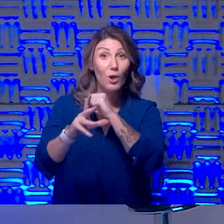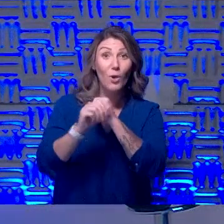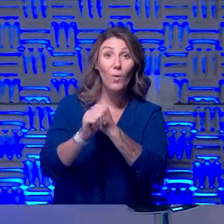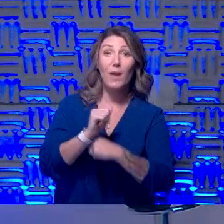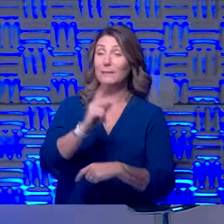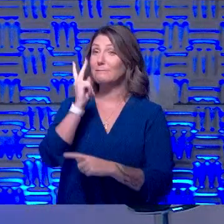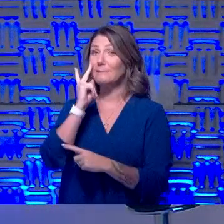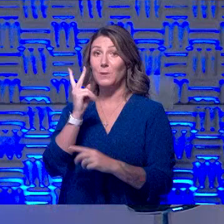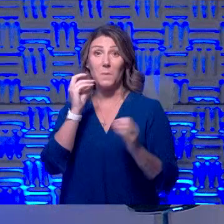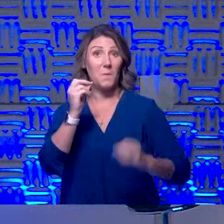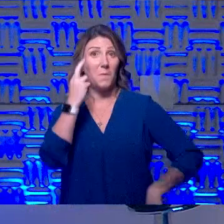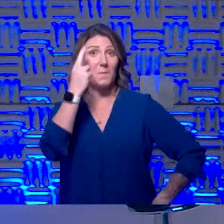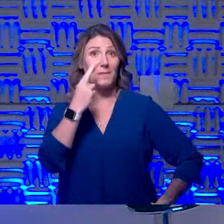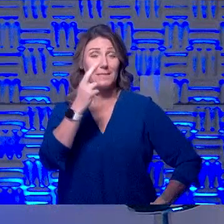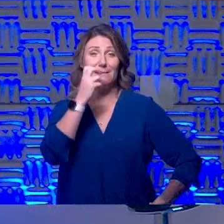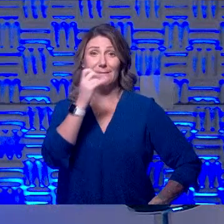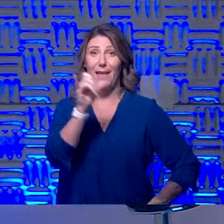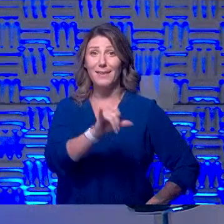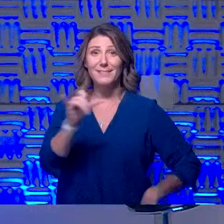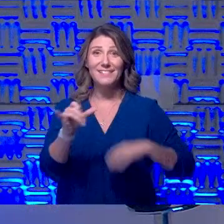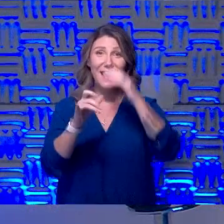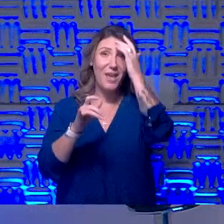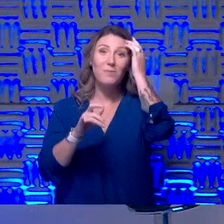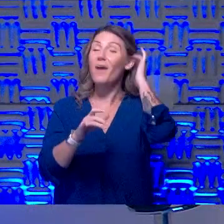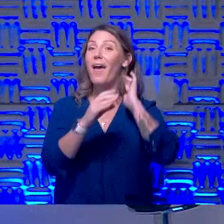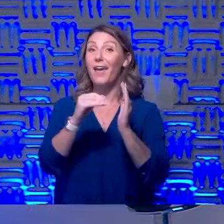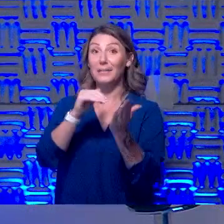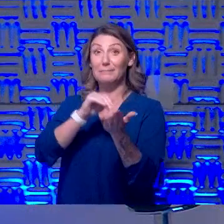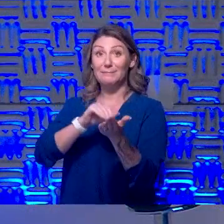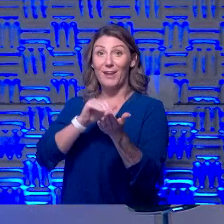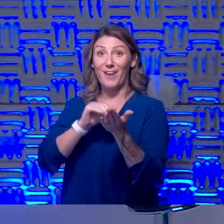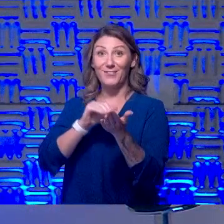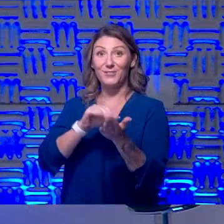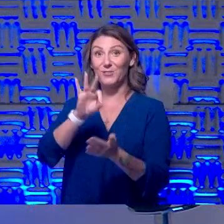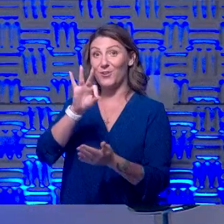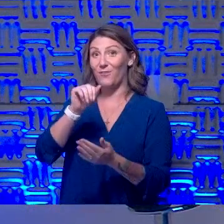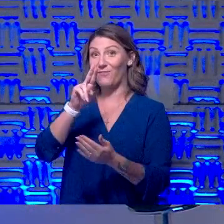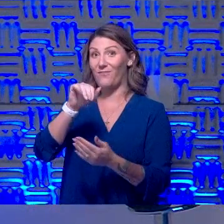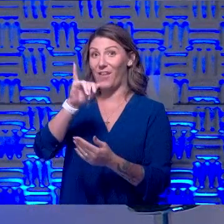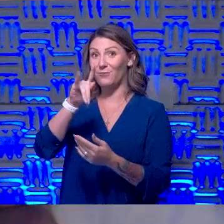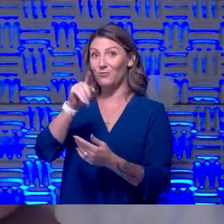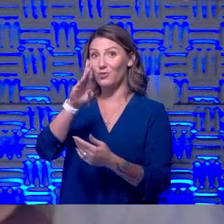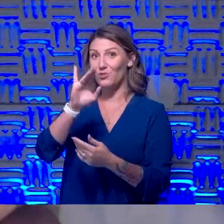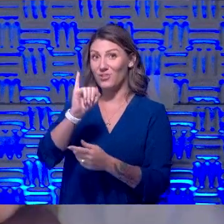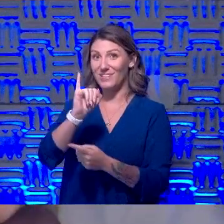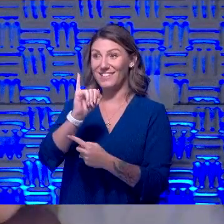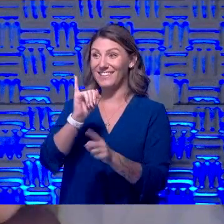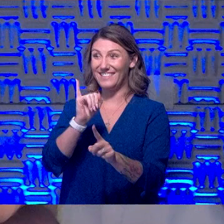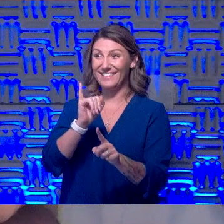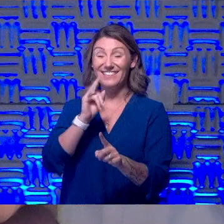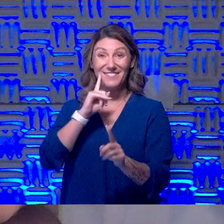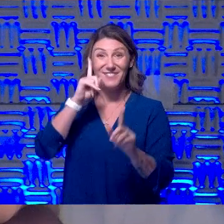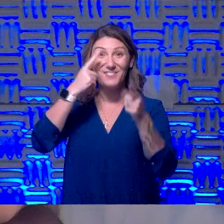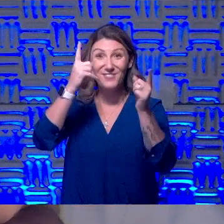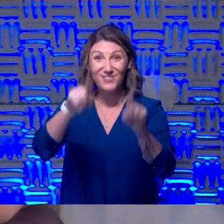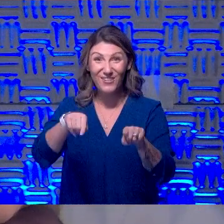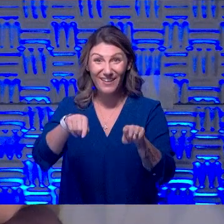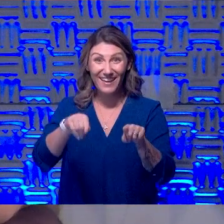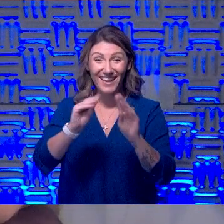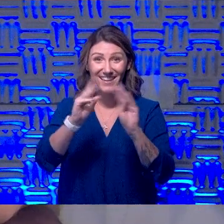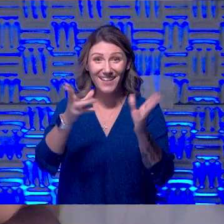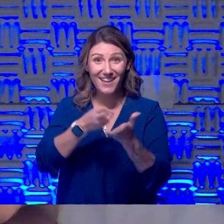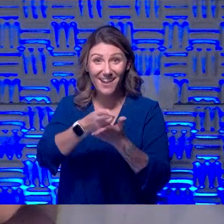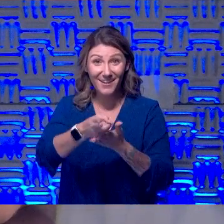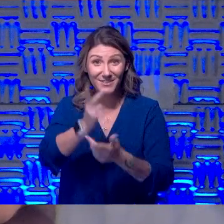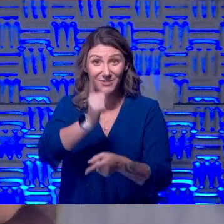reason to not do the same. And I think Dr. Fauci is agreeing with that. Transparency and honesty. How are we